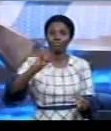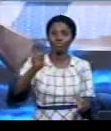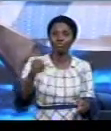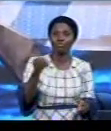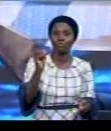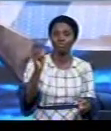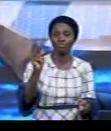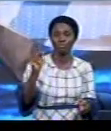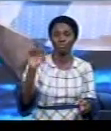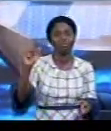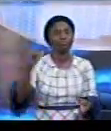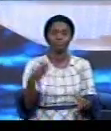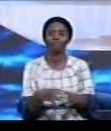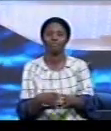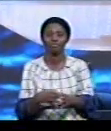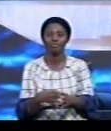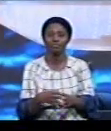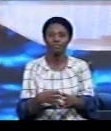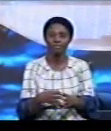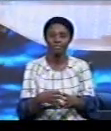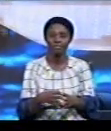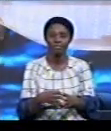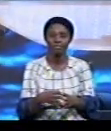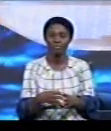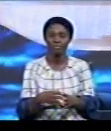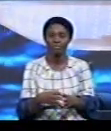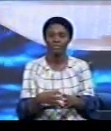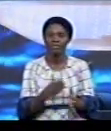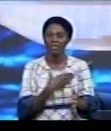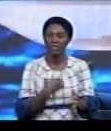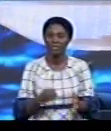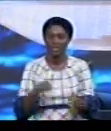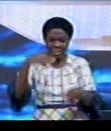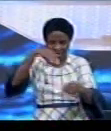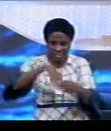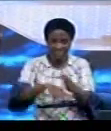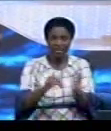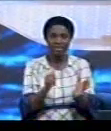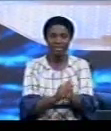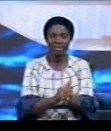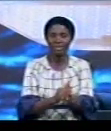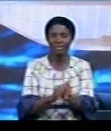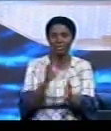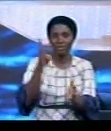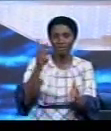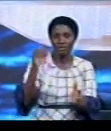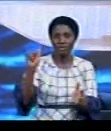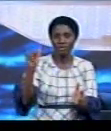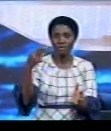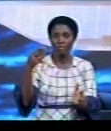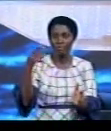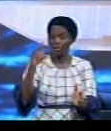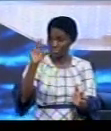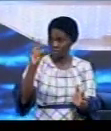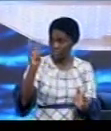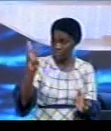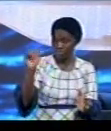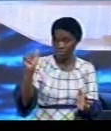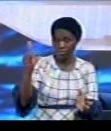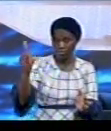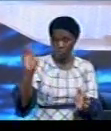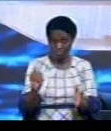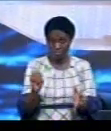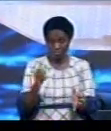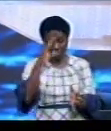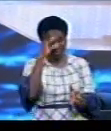fighting against God. And inside that whale, he repented. He said, I will pay